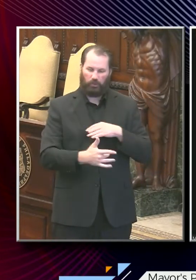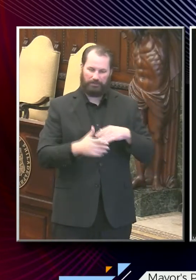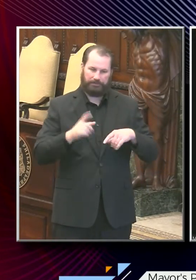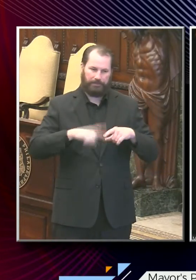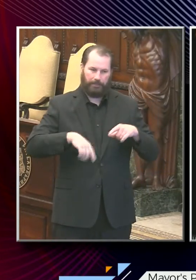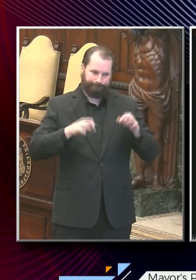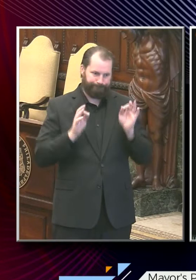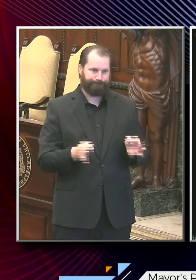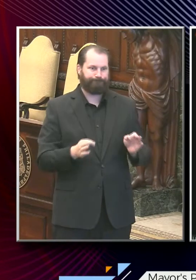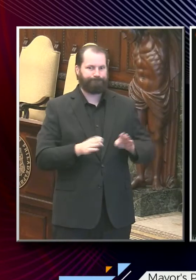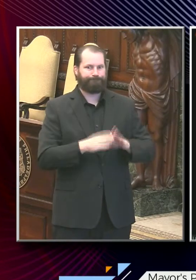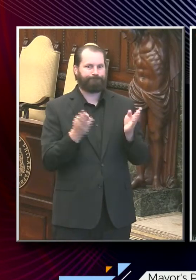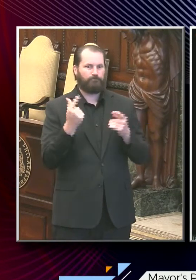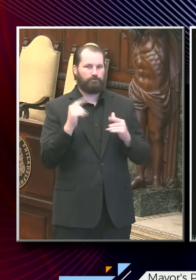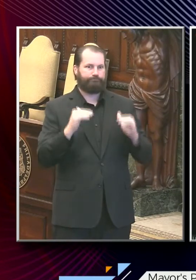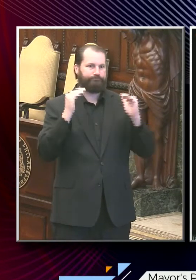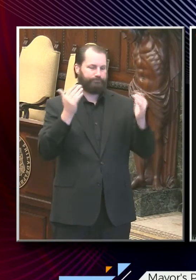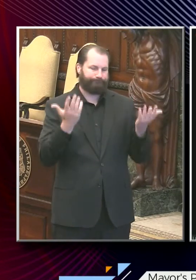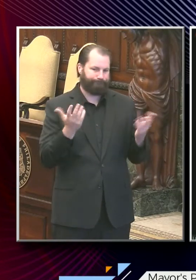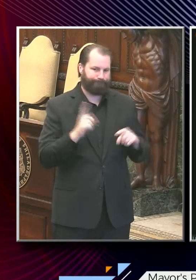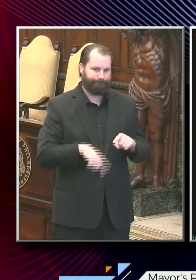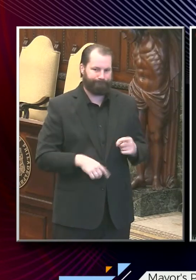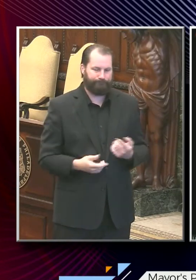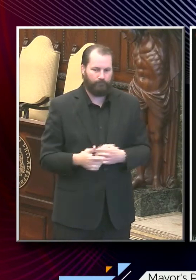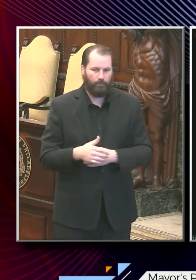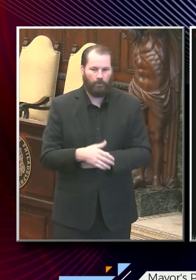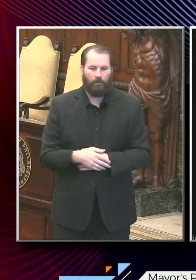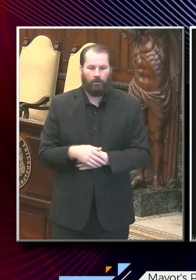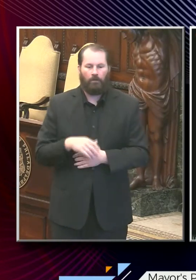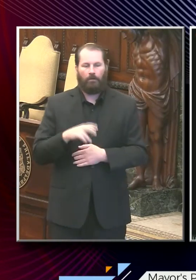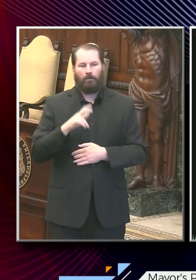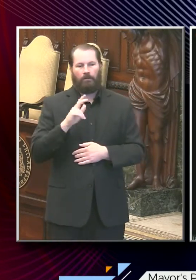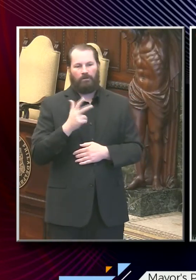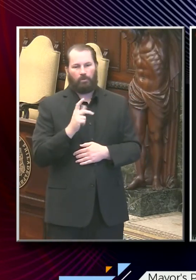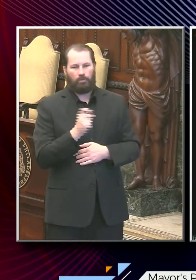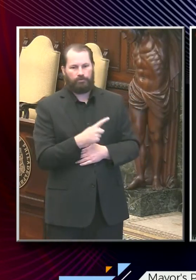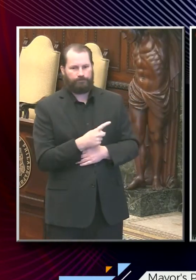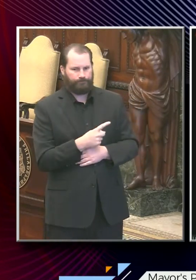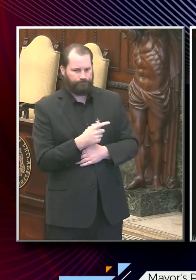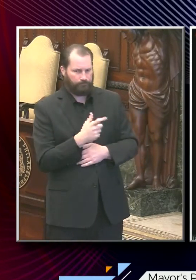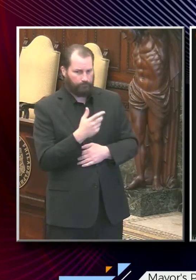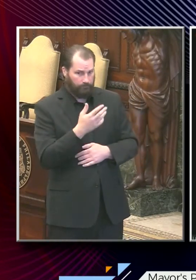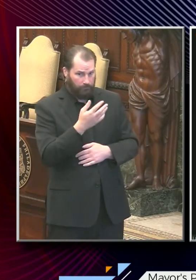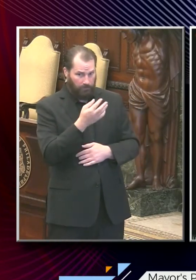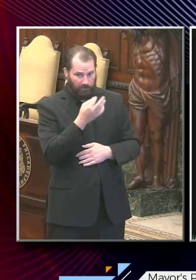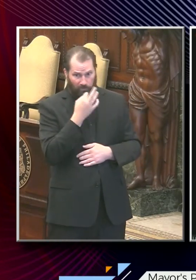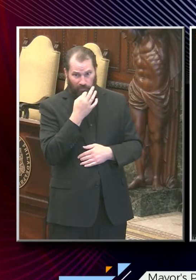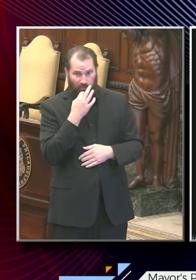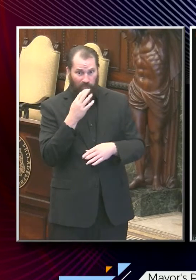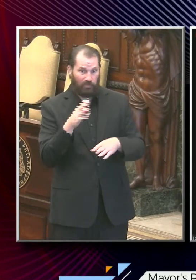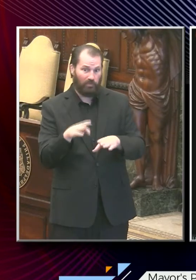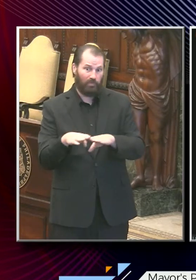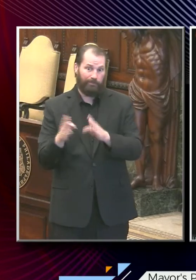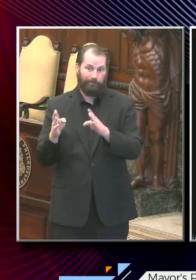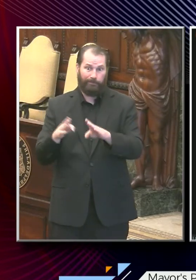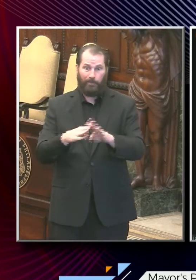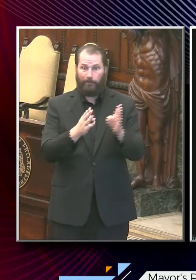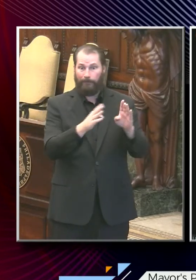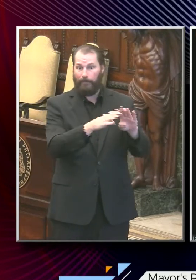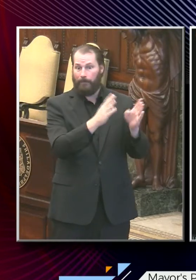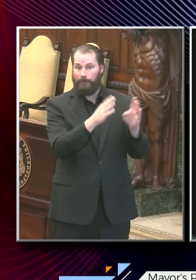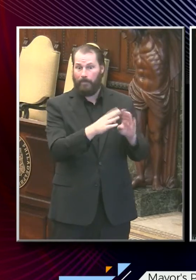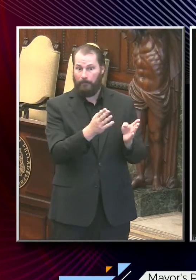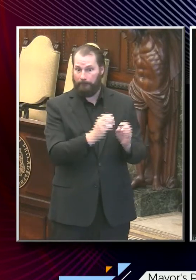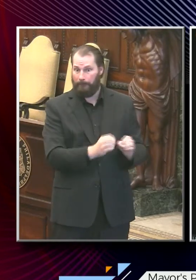Another question on, as we move toward reopening more things, on what enforcement